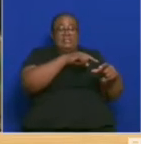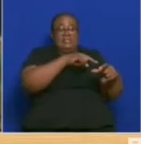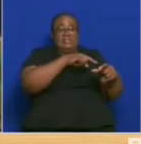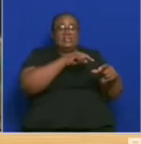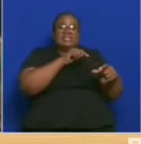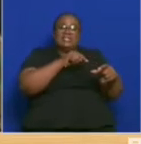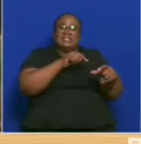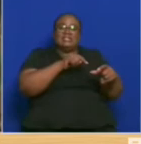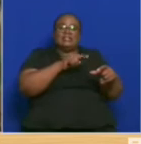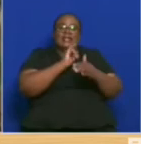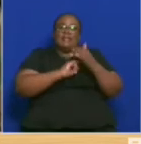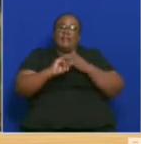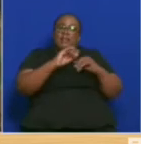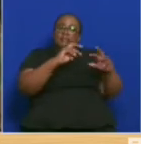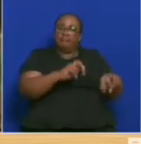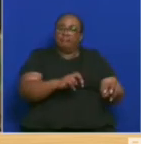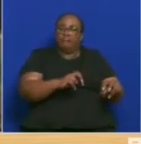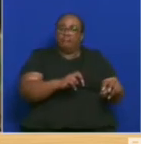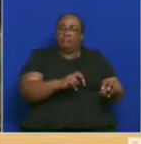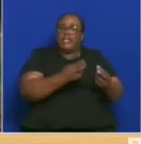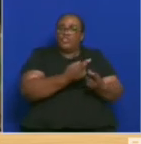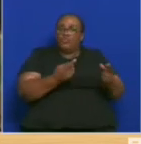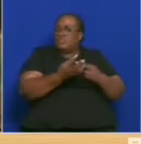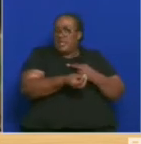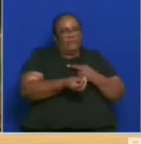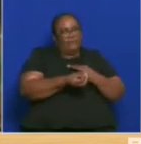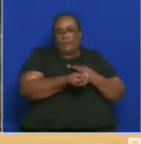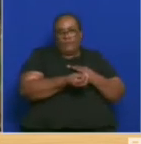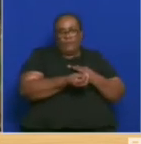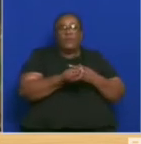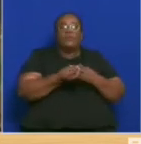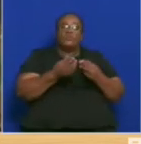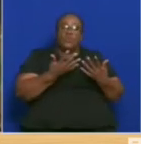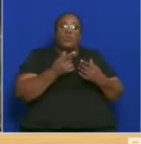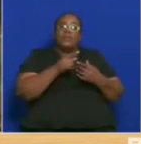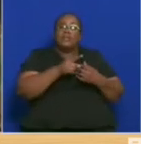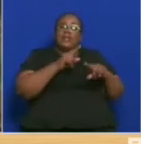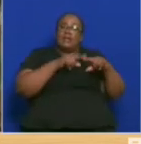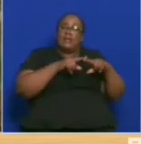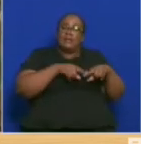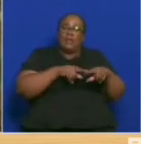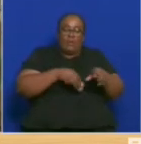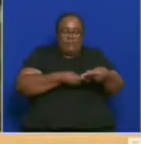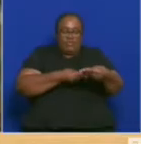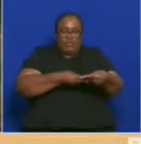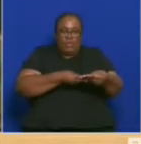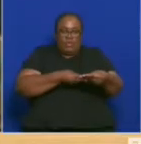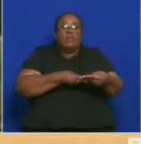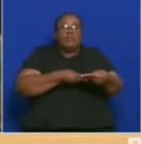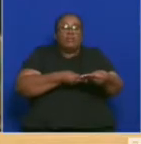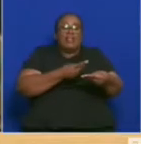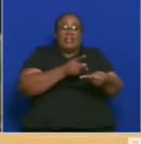independent investigative resources and therefore necessarily relies on the material provided to it, applying